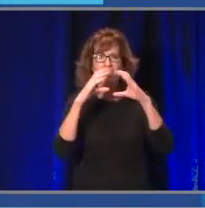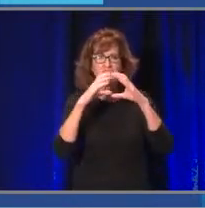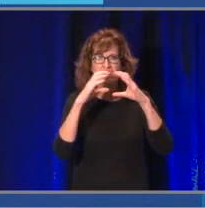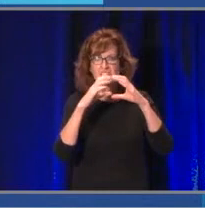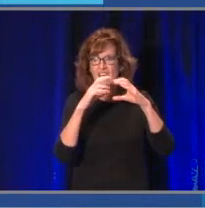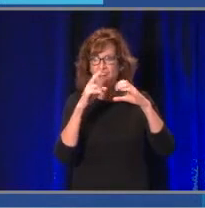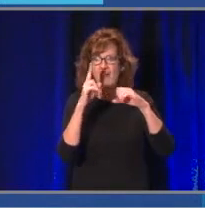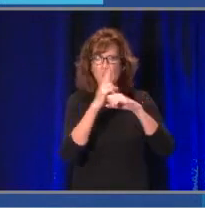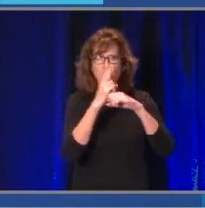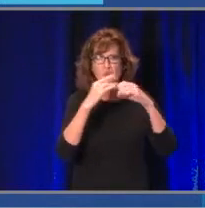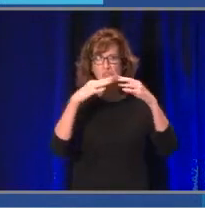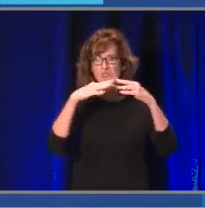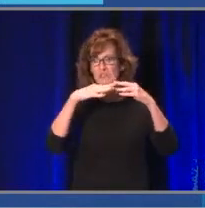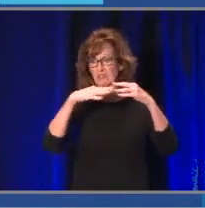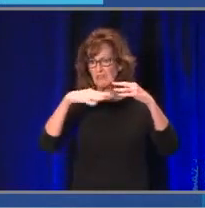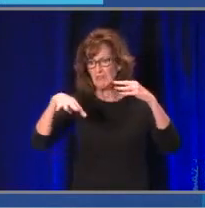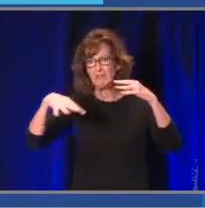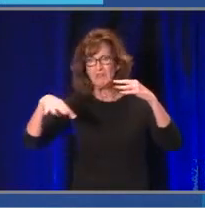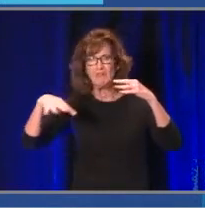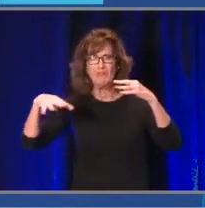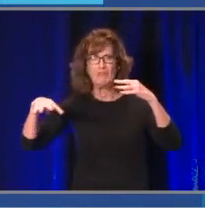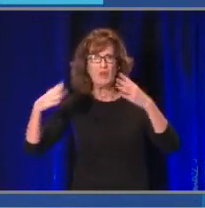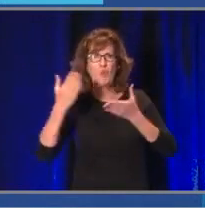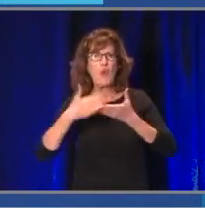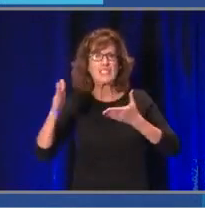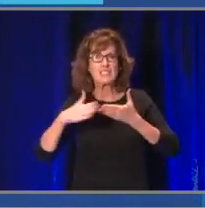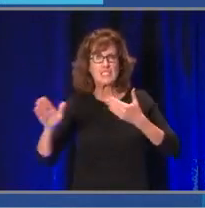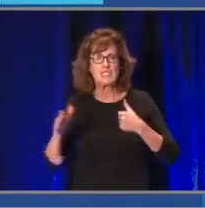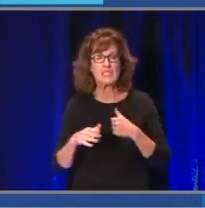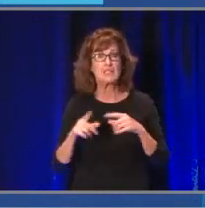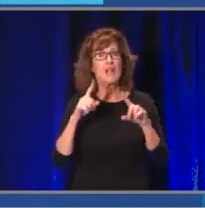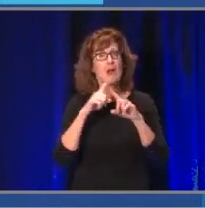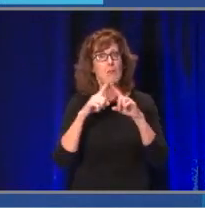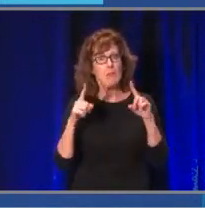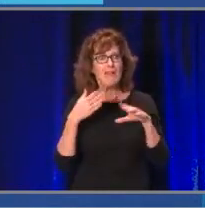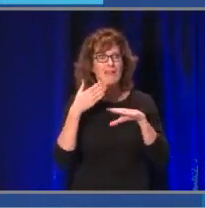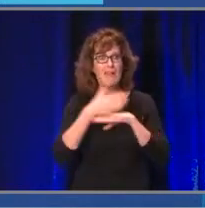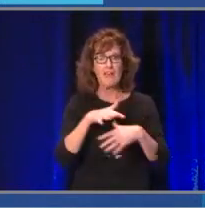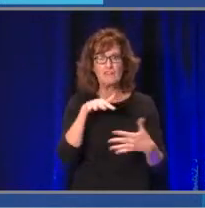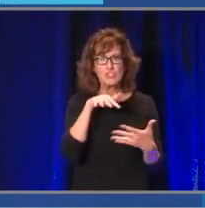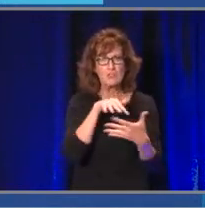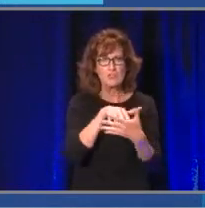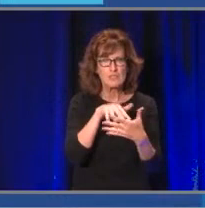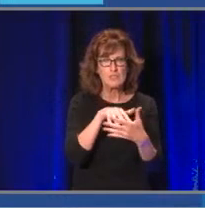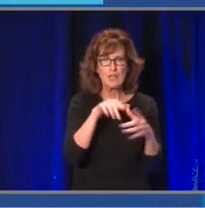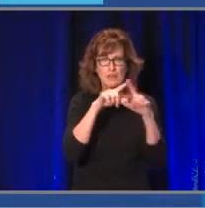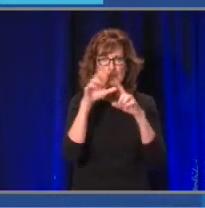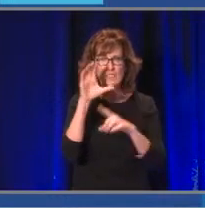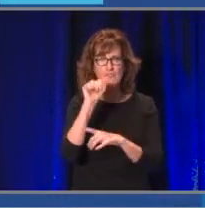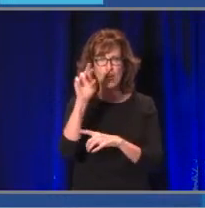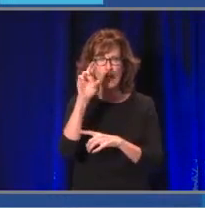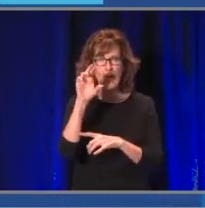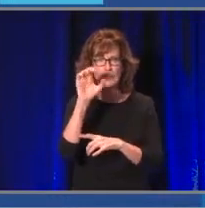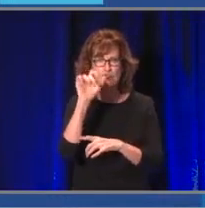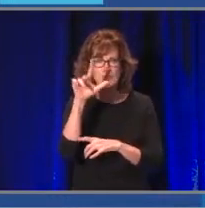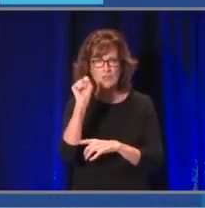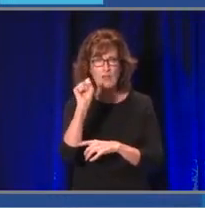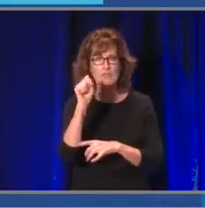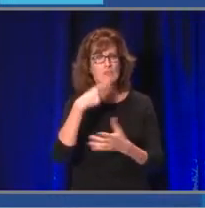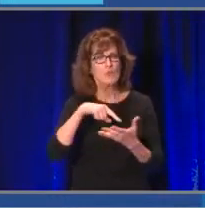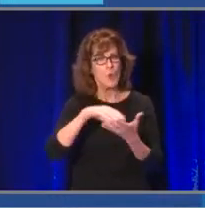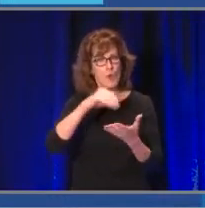to get rid of. But as it turns out, with many of the studies on cancer cells, we found out that this